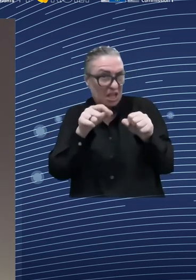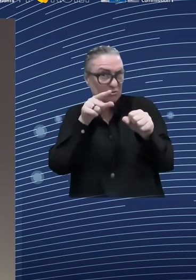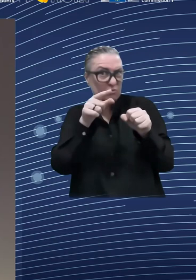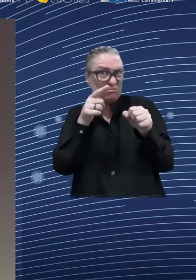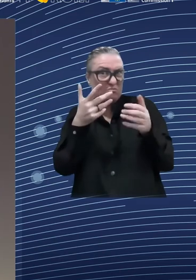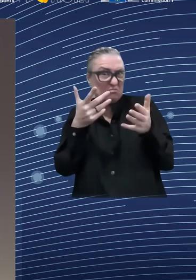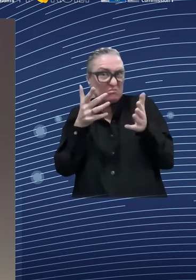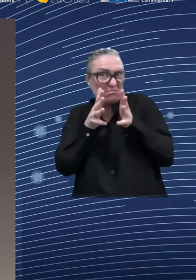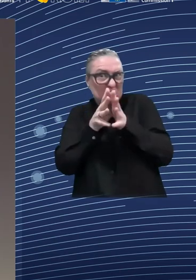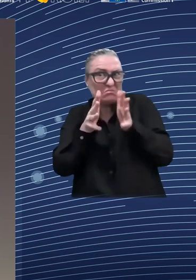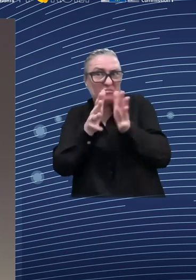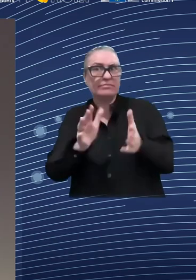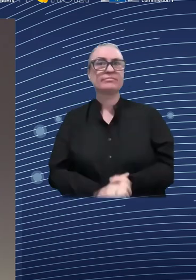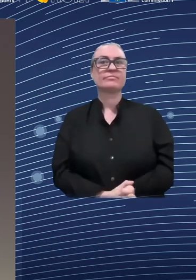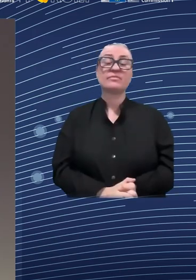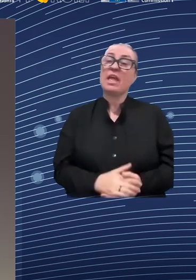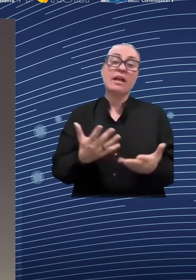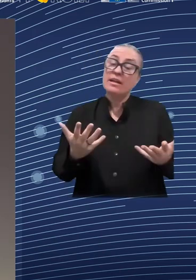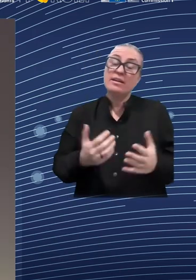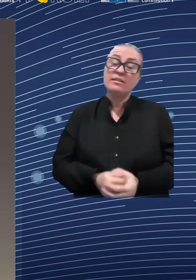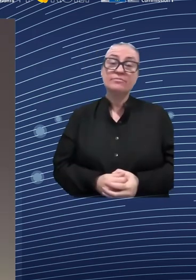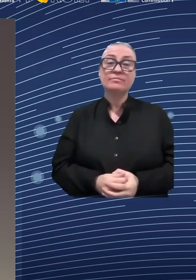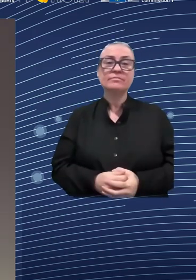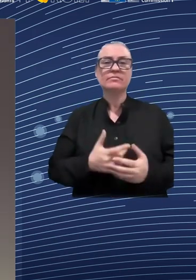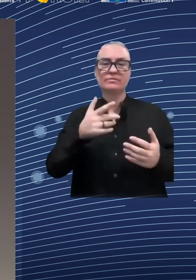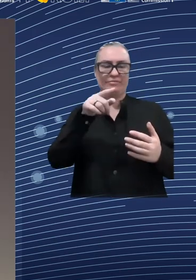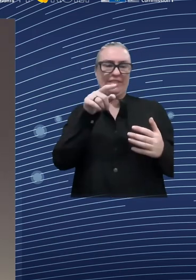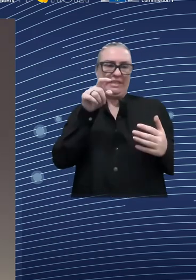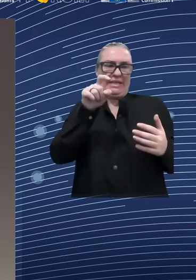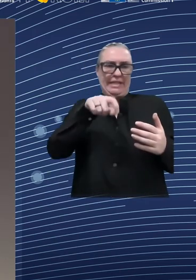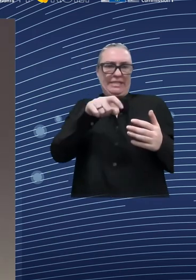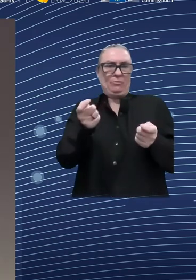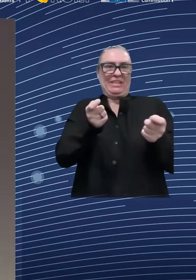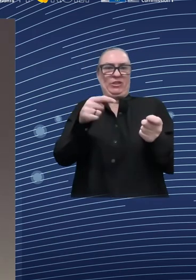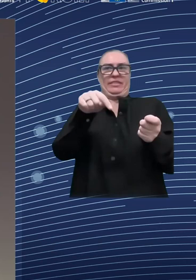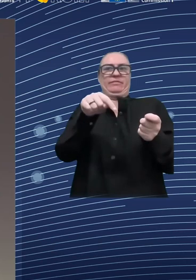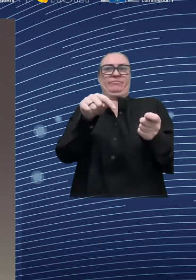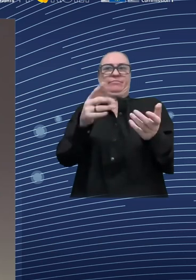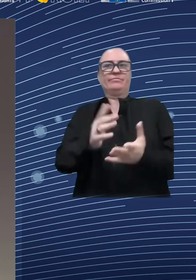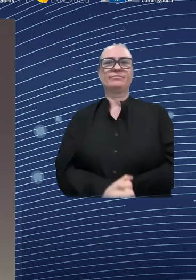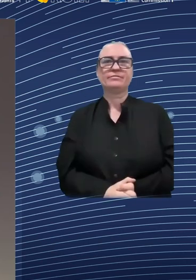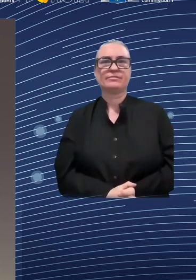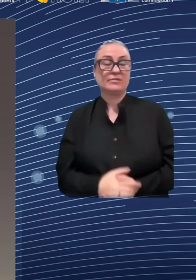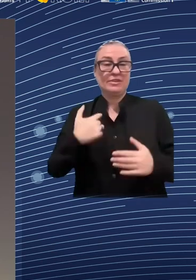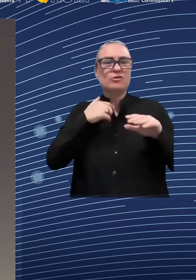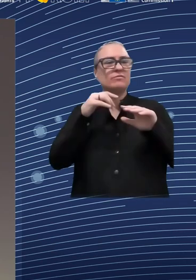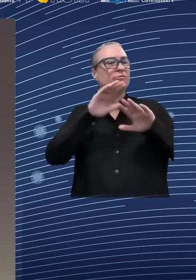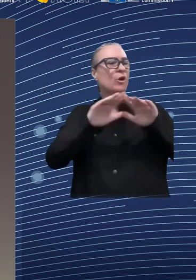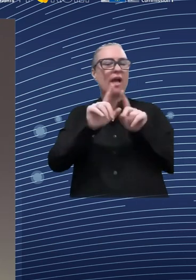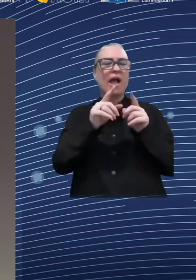I don't have a recipe for anyone, no. Okay, fair enough. It is a challenge.